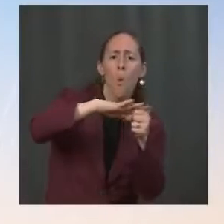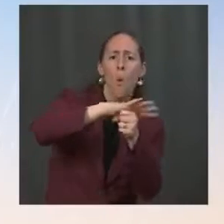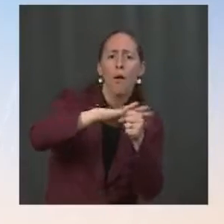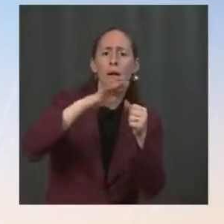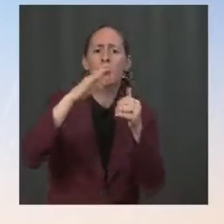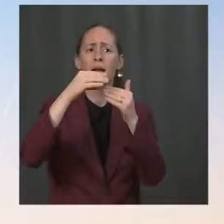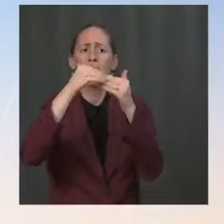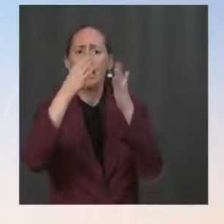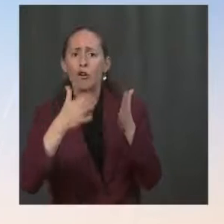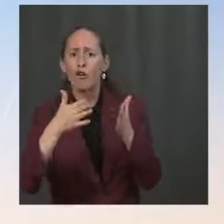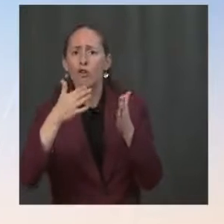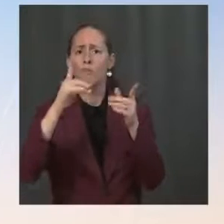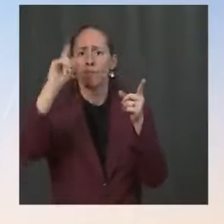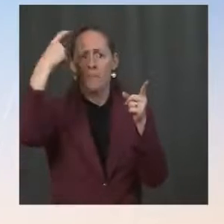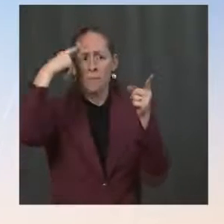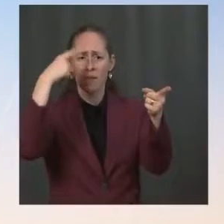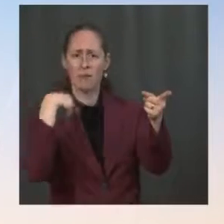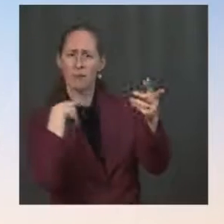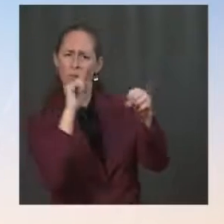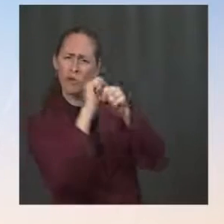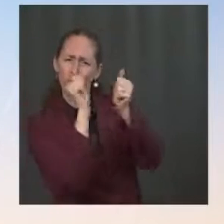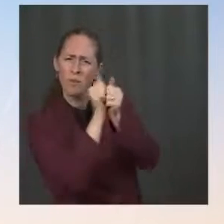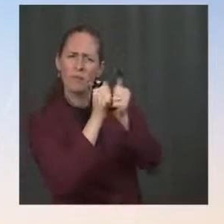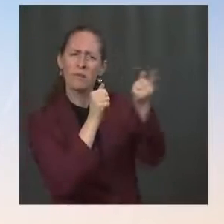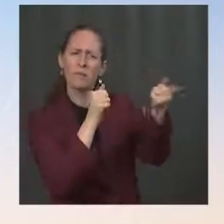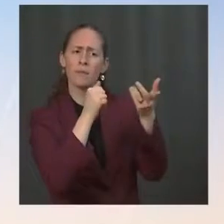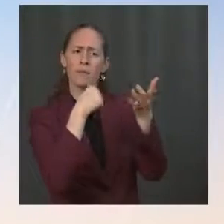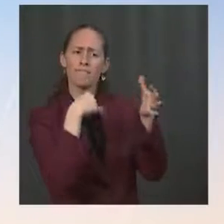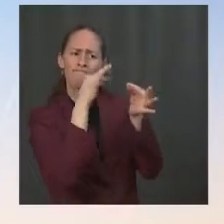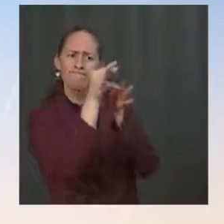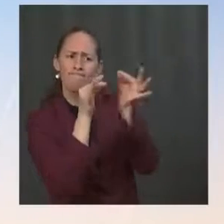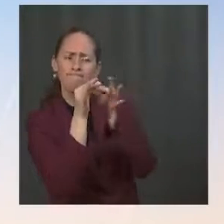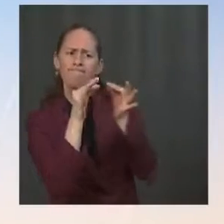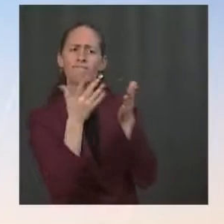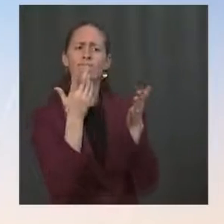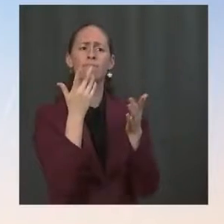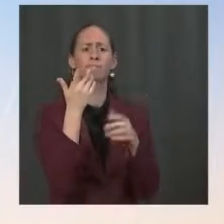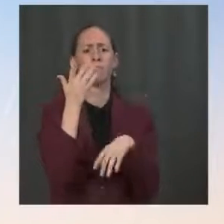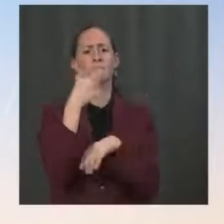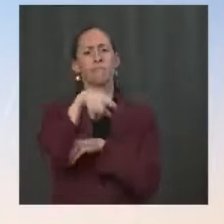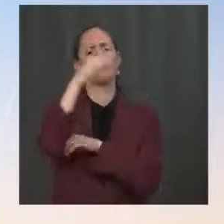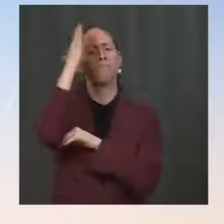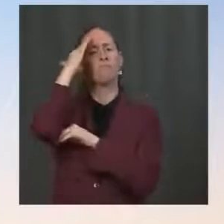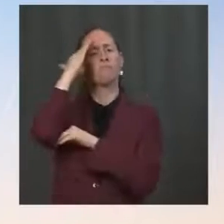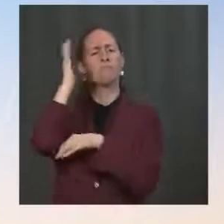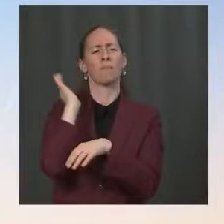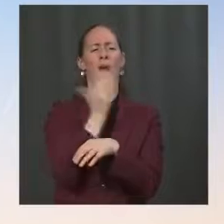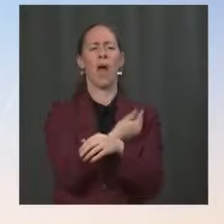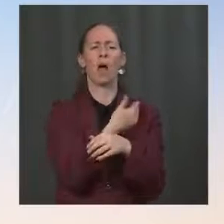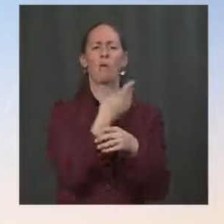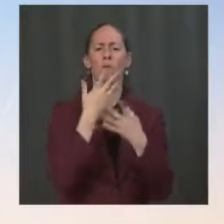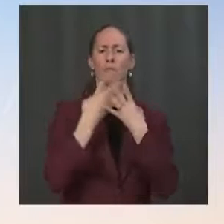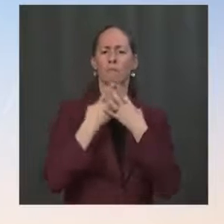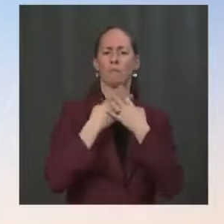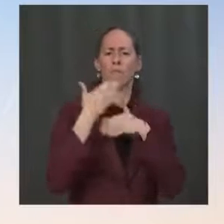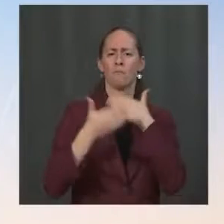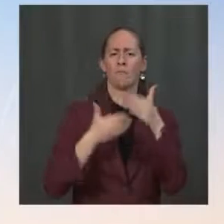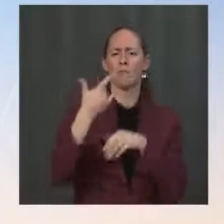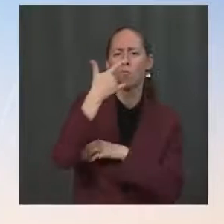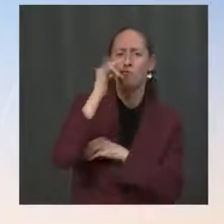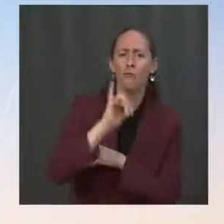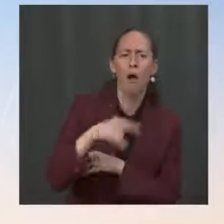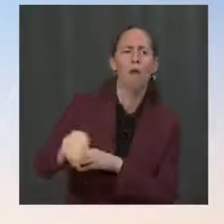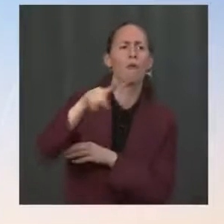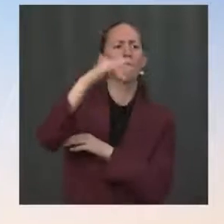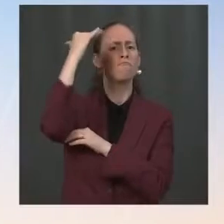them detailed briefings on what our vetting process looks like, what the background check process looks like before any